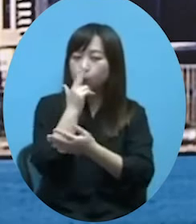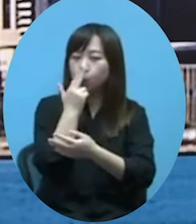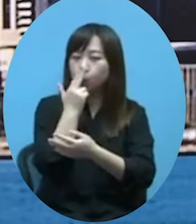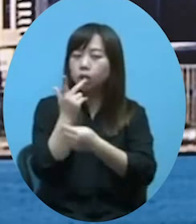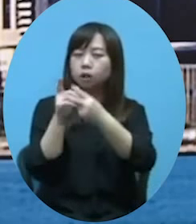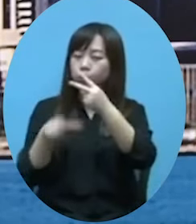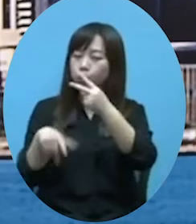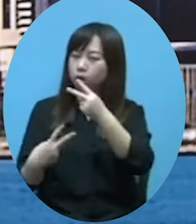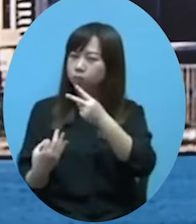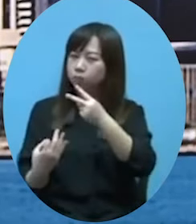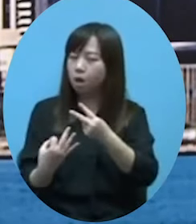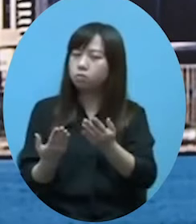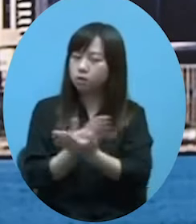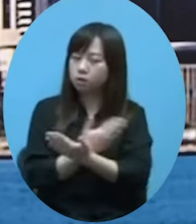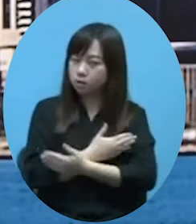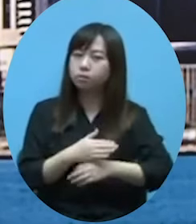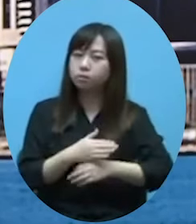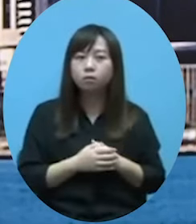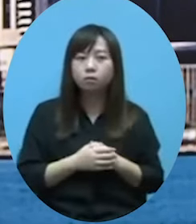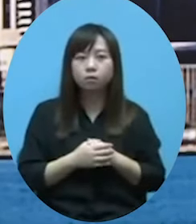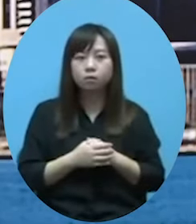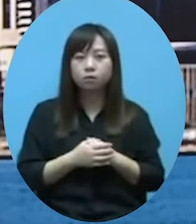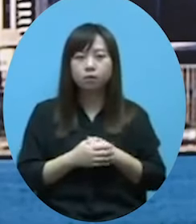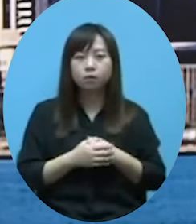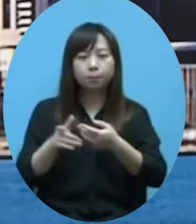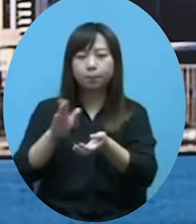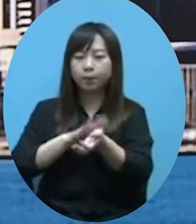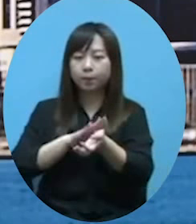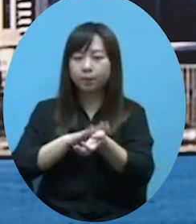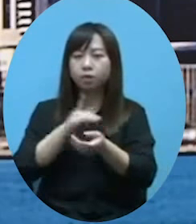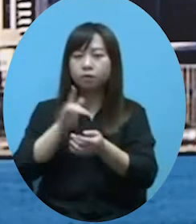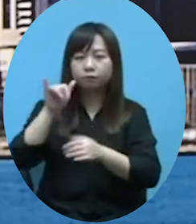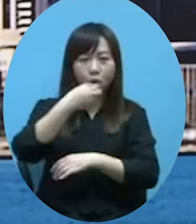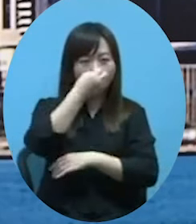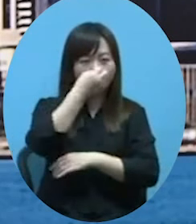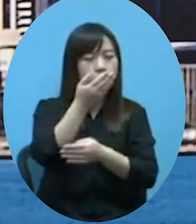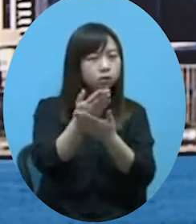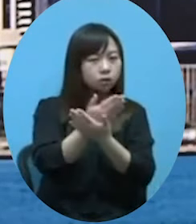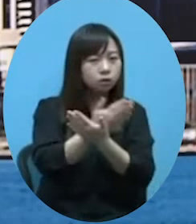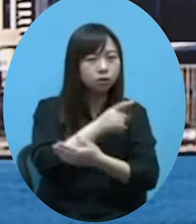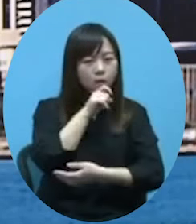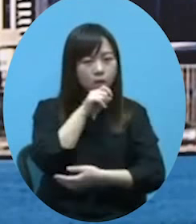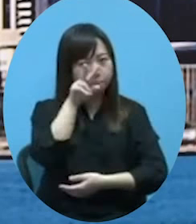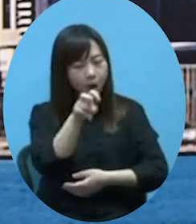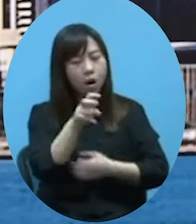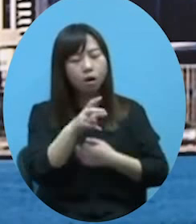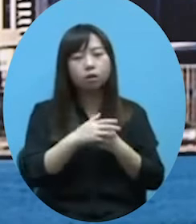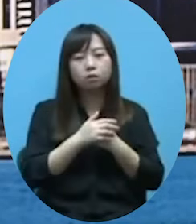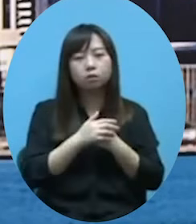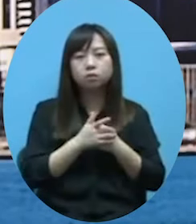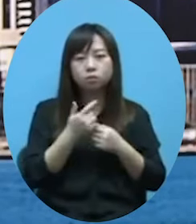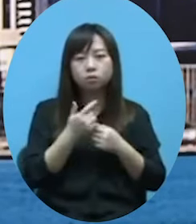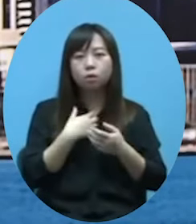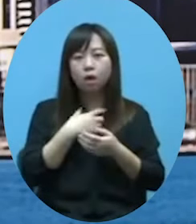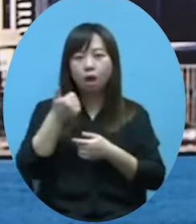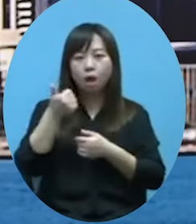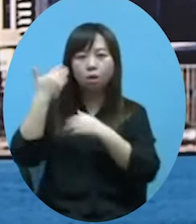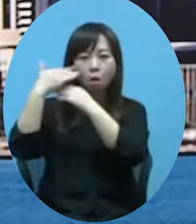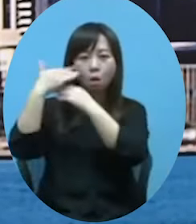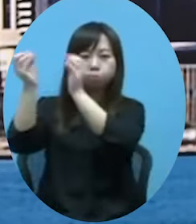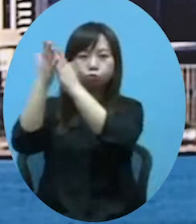she has onset symptomsbefore she come back to Hong Kongthat's why we consider her as an important case of infectionso